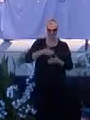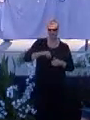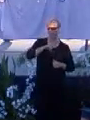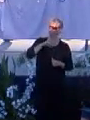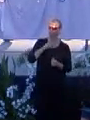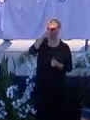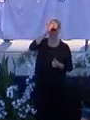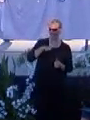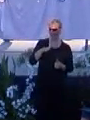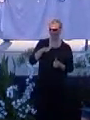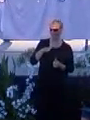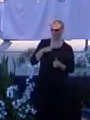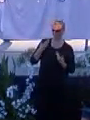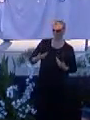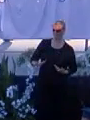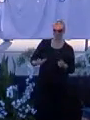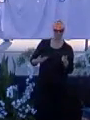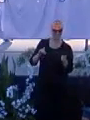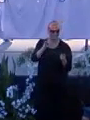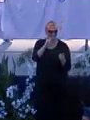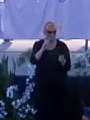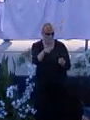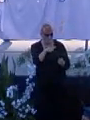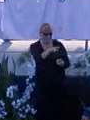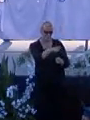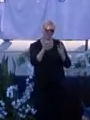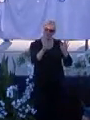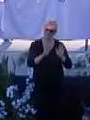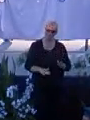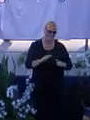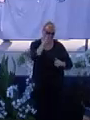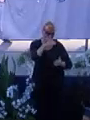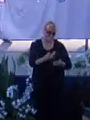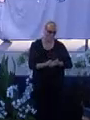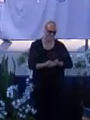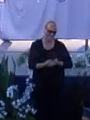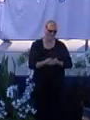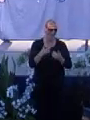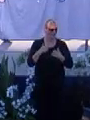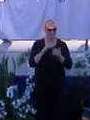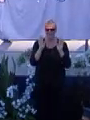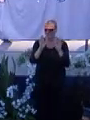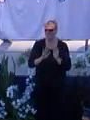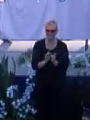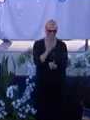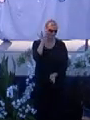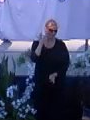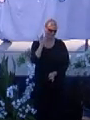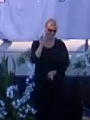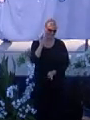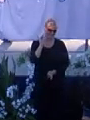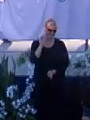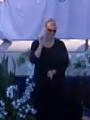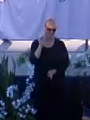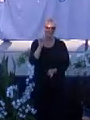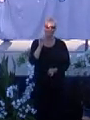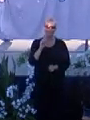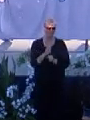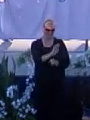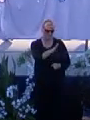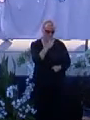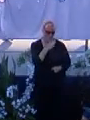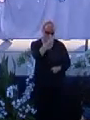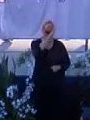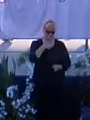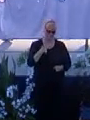man. Israel, you've been a terrific son. You've got a great spirit. You've made your mother and I